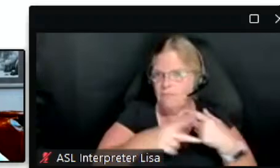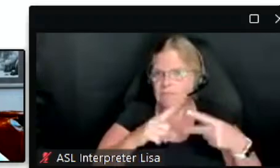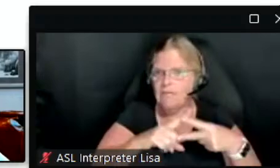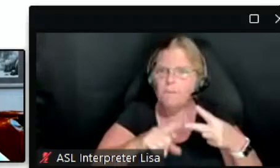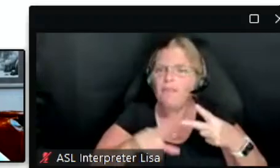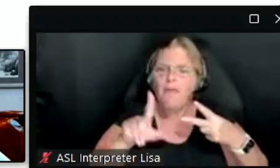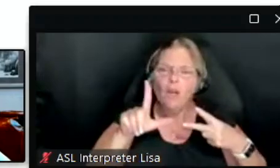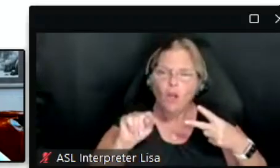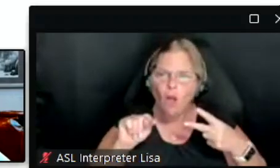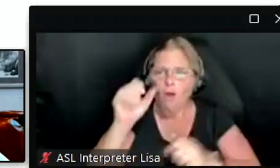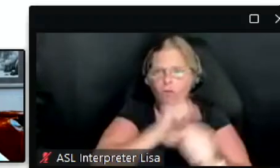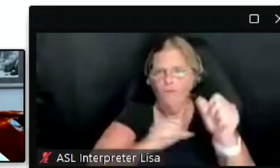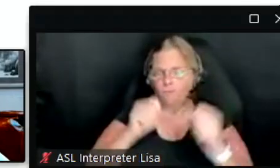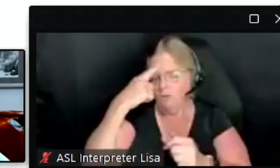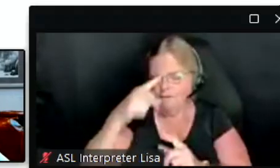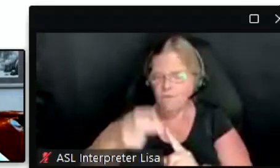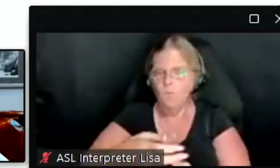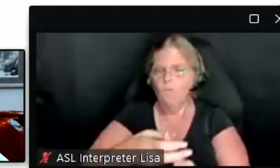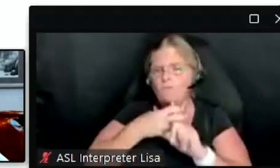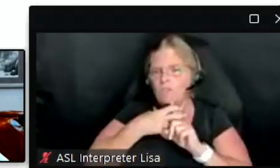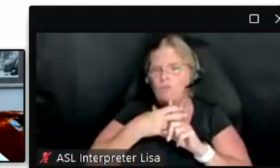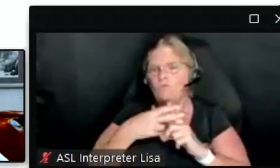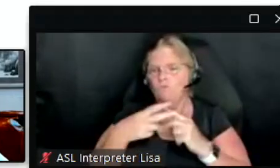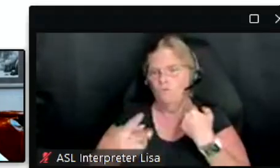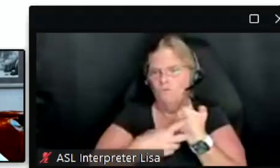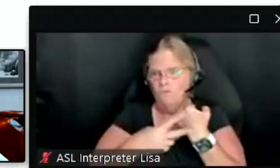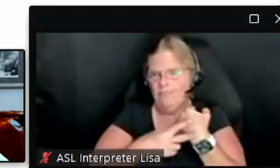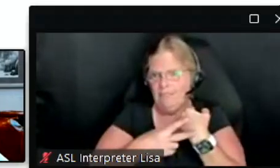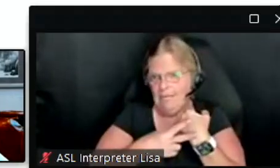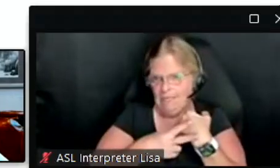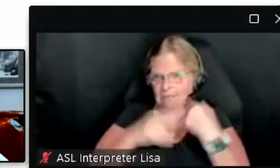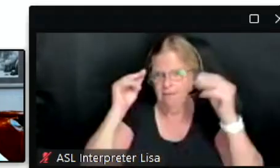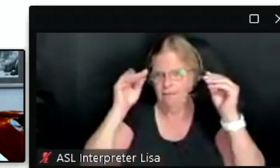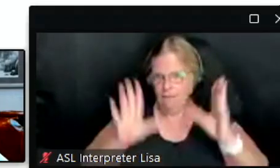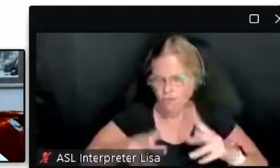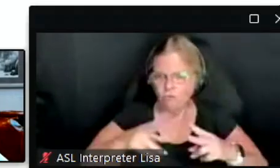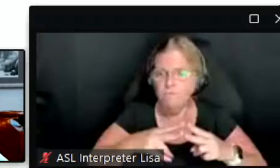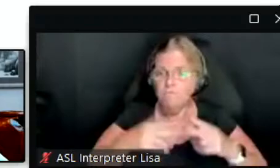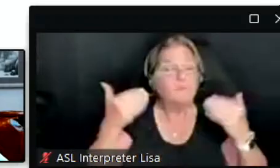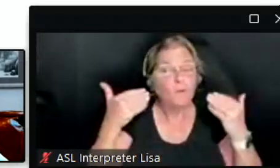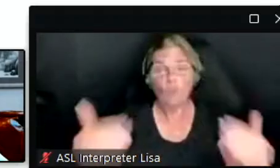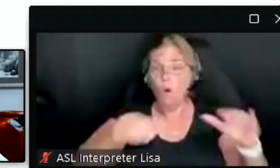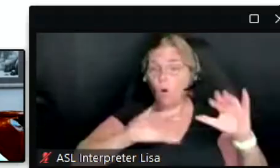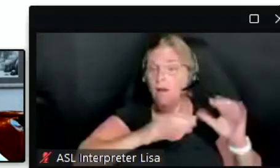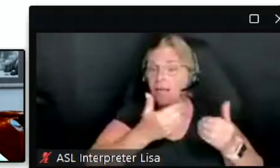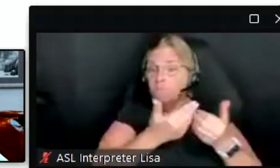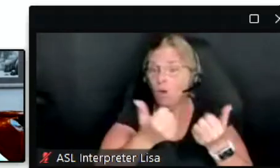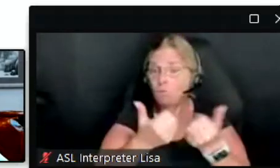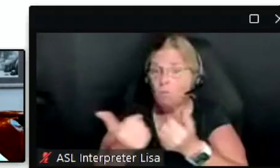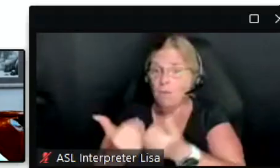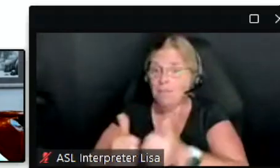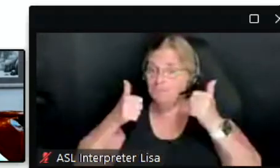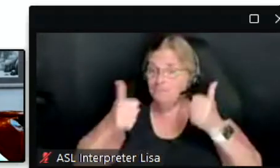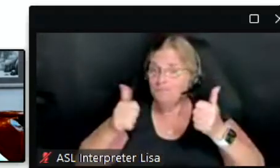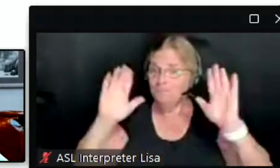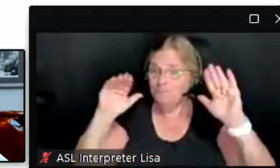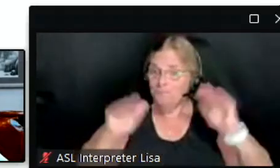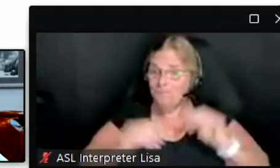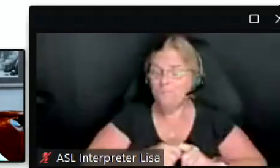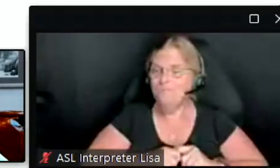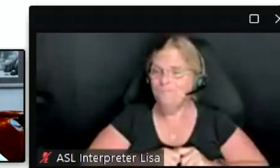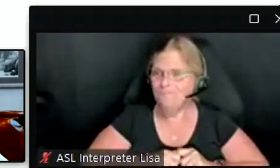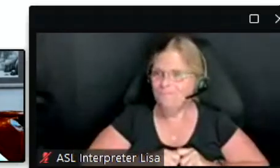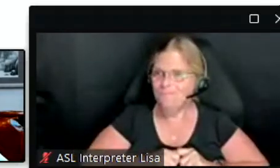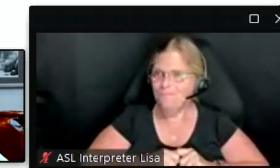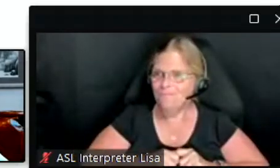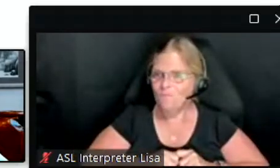long-term strategies? What we can do over, so let's get into the rooms, and I'm really interested in people's